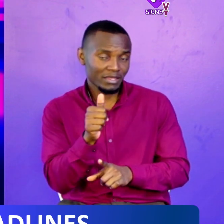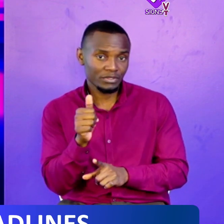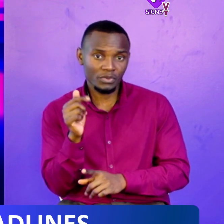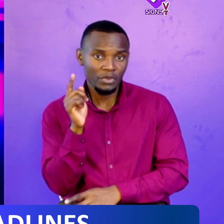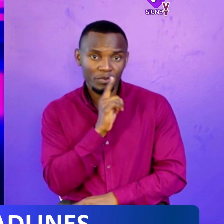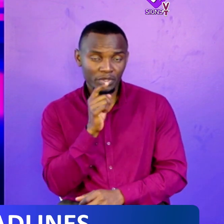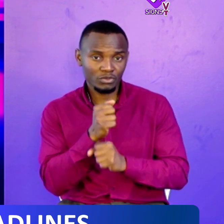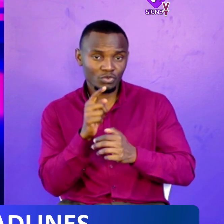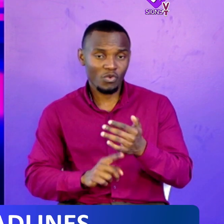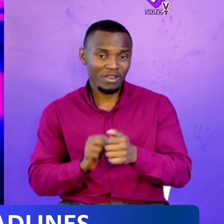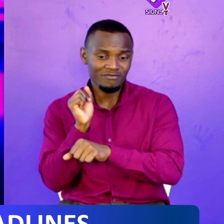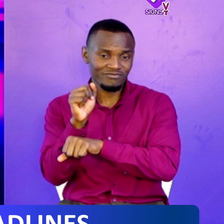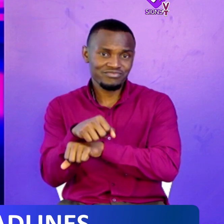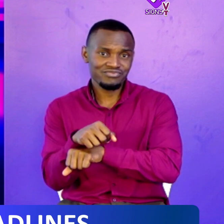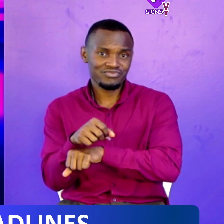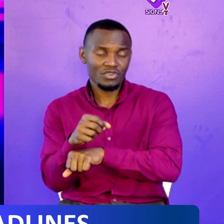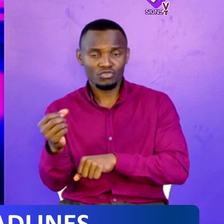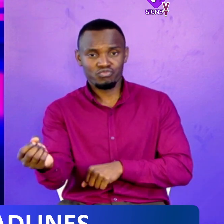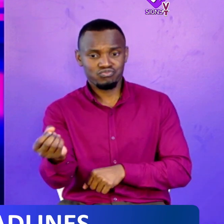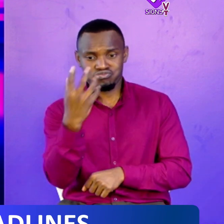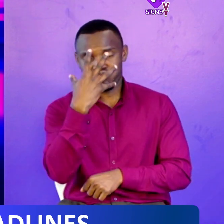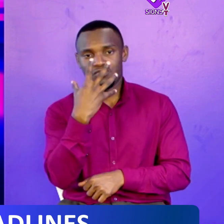human feces onto